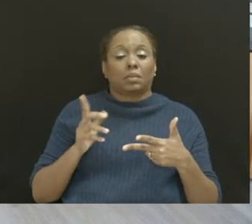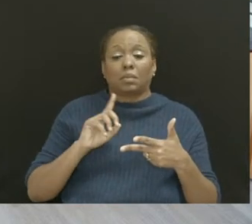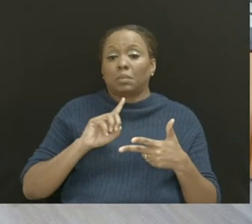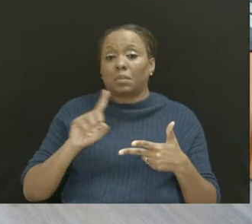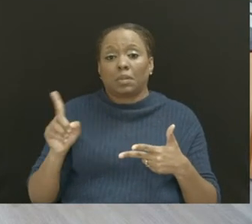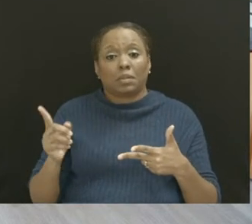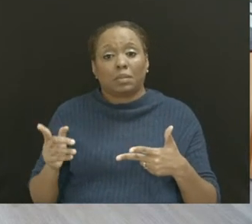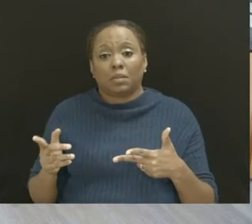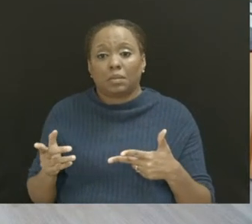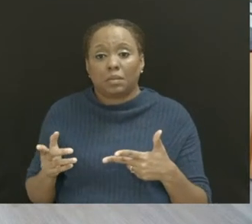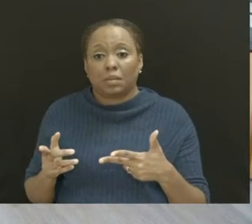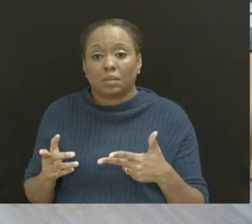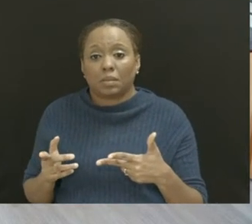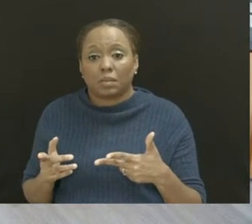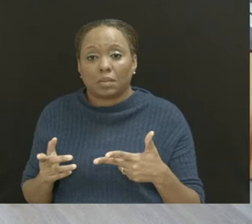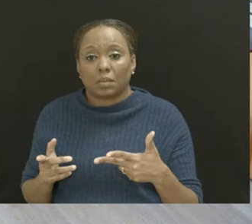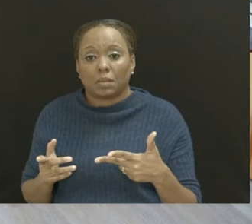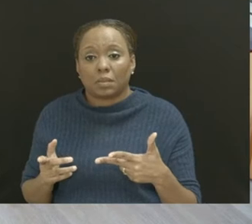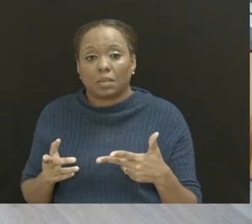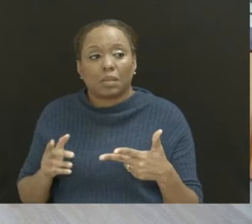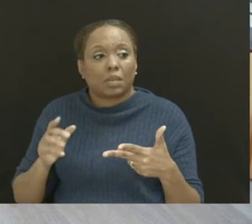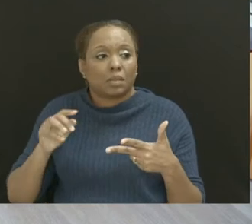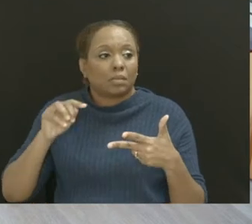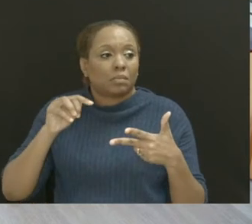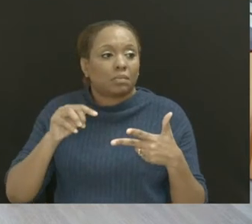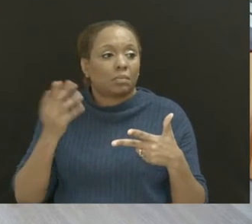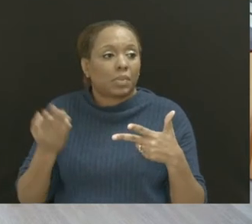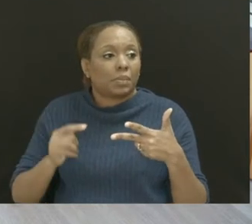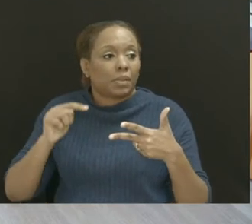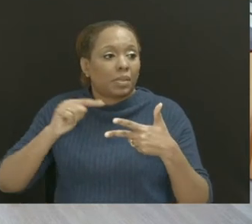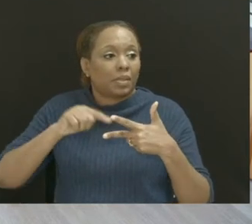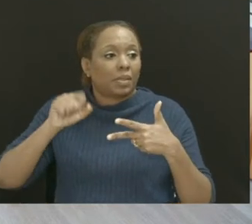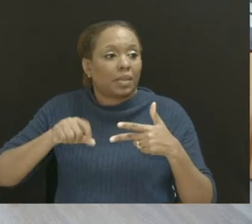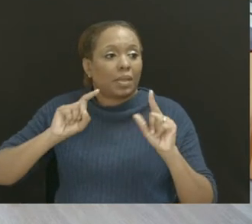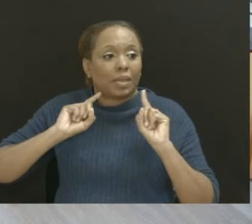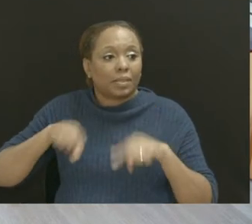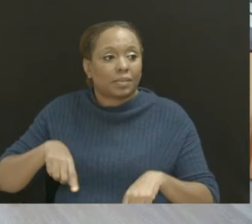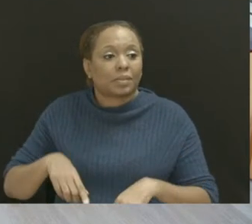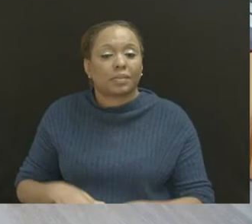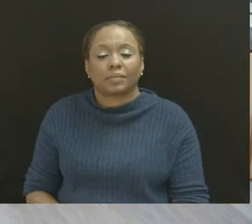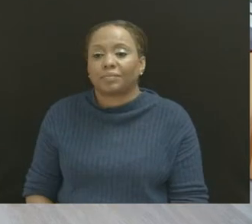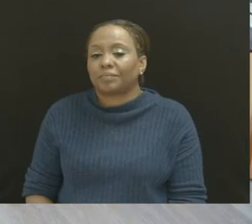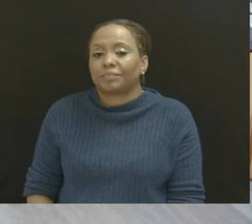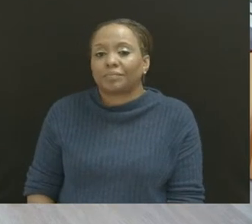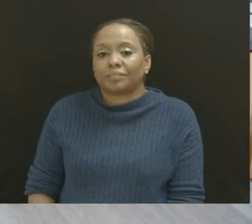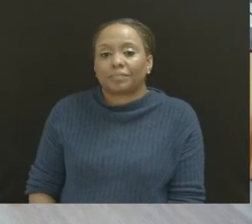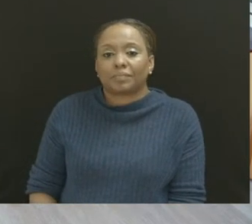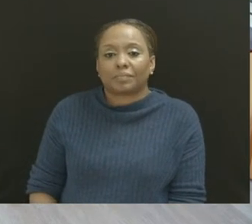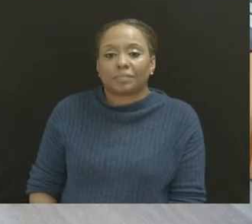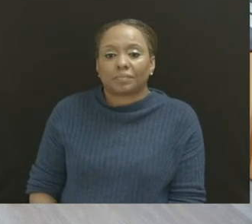does have anything to do with our ministry, EPD can also answer that as well. Thank you.